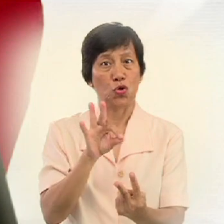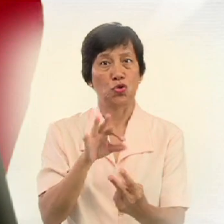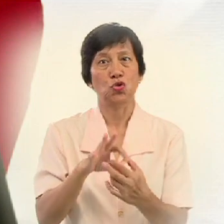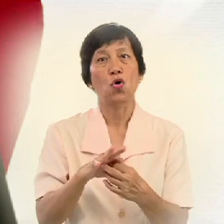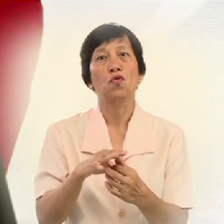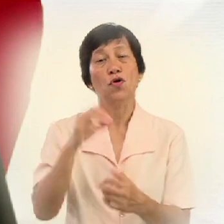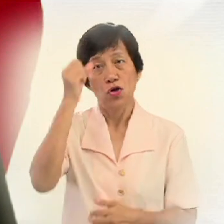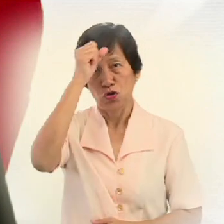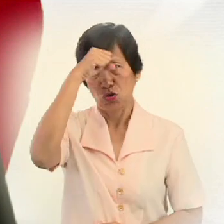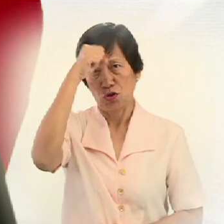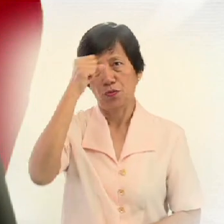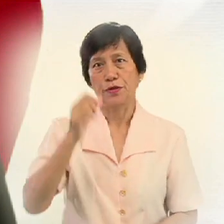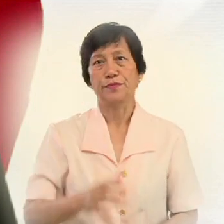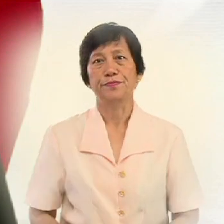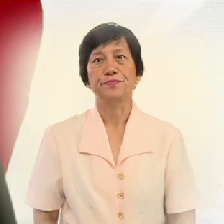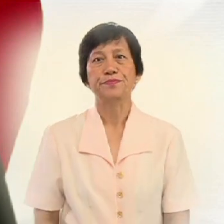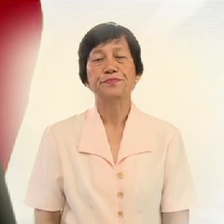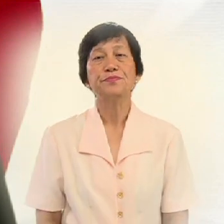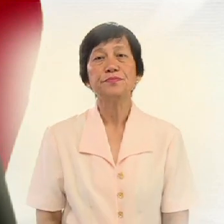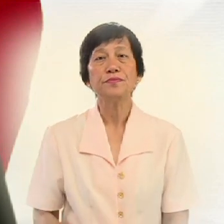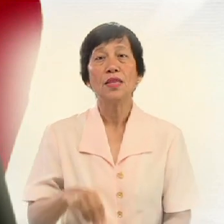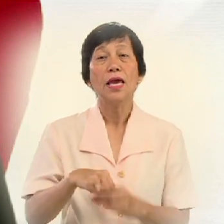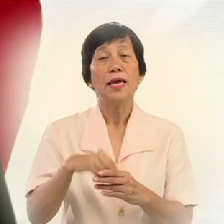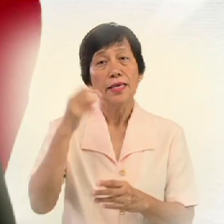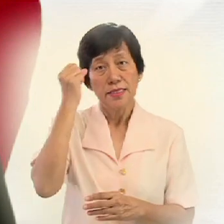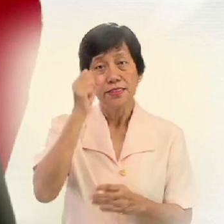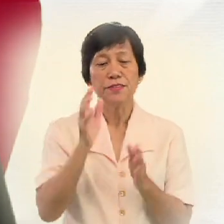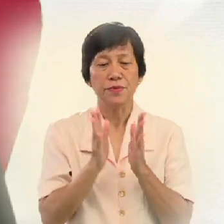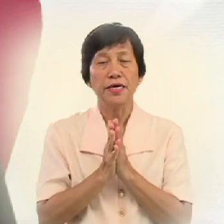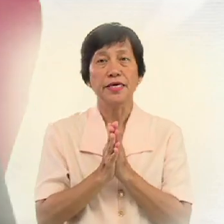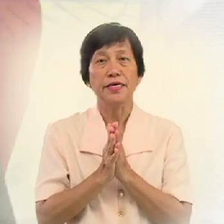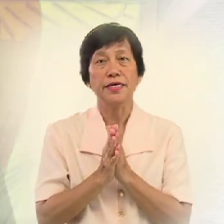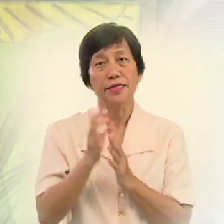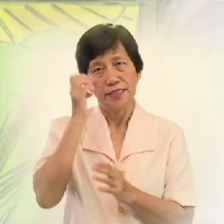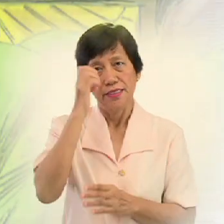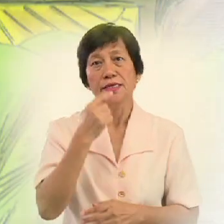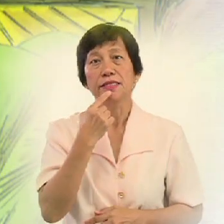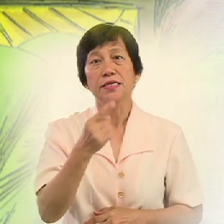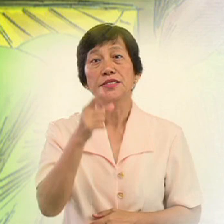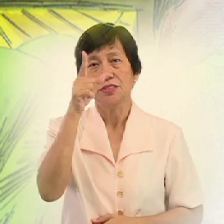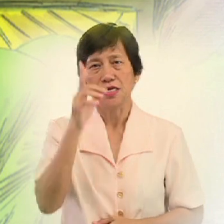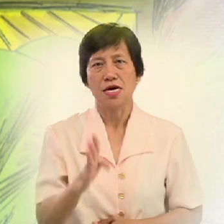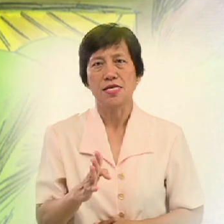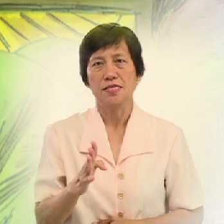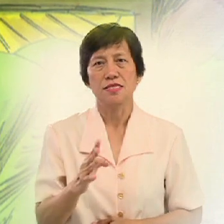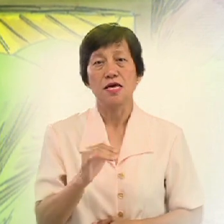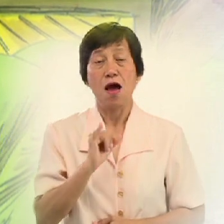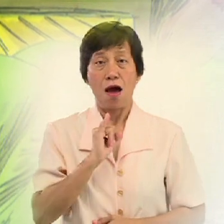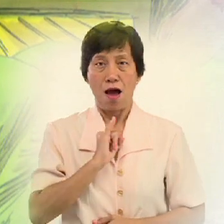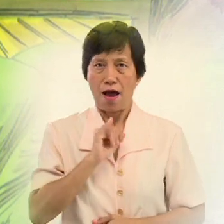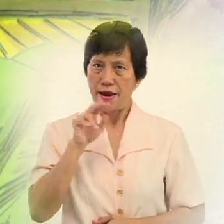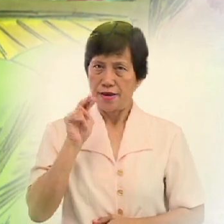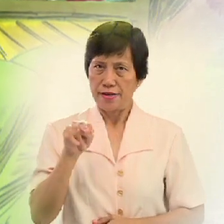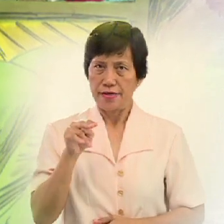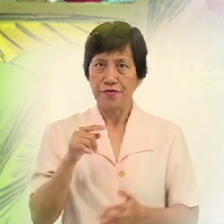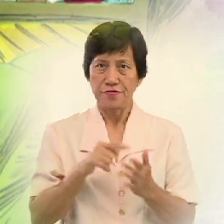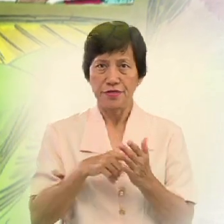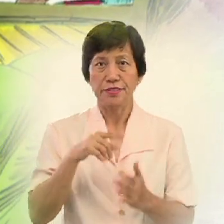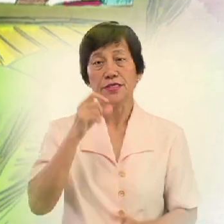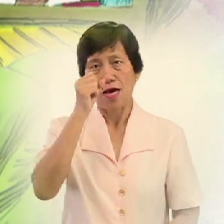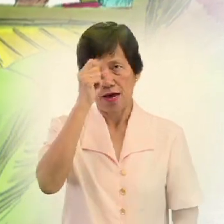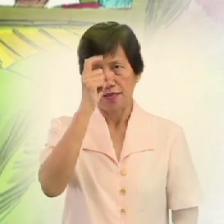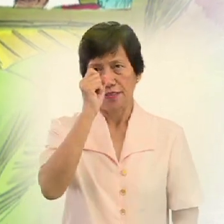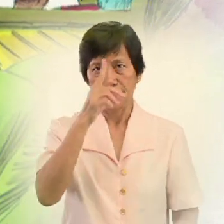of Solomon? In his prayer, he tells God, I need this